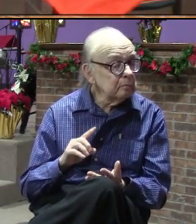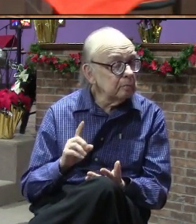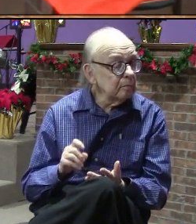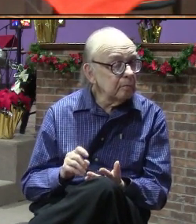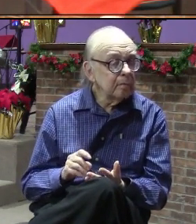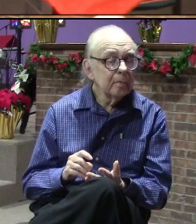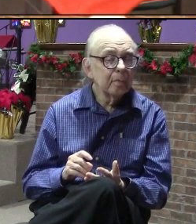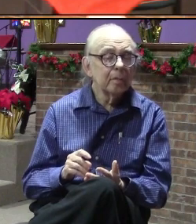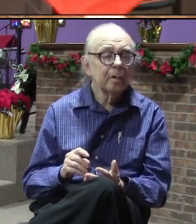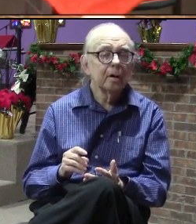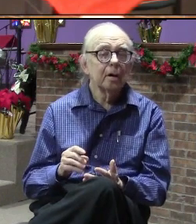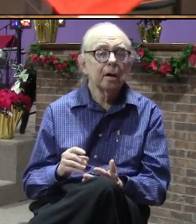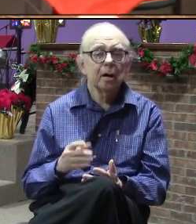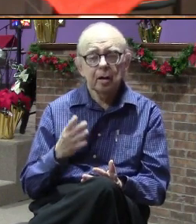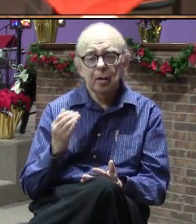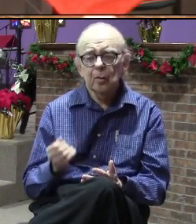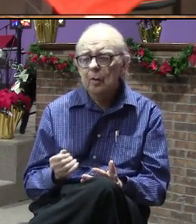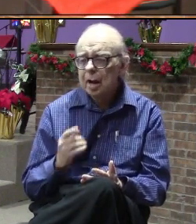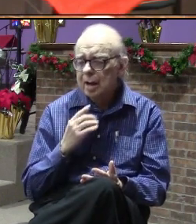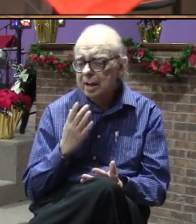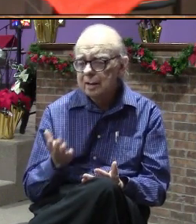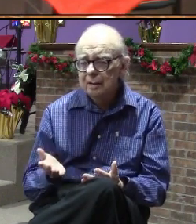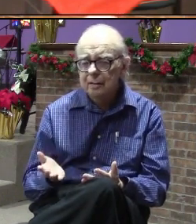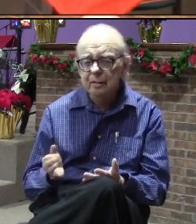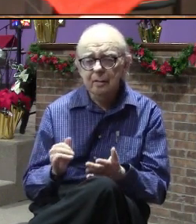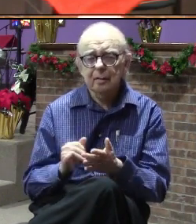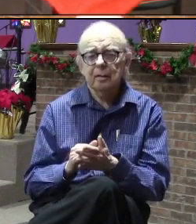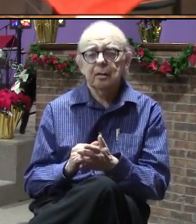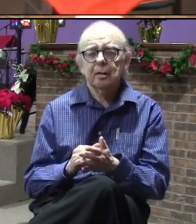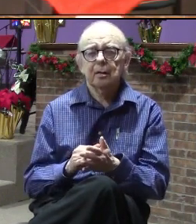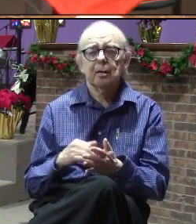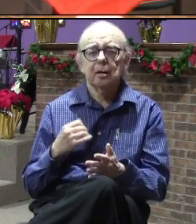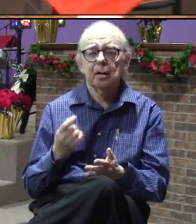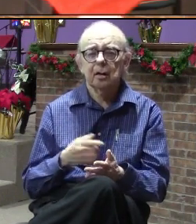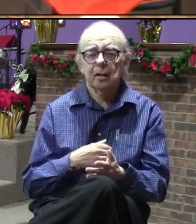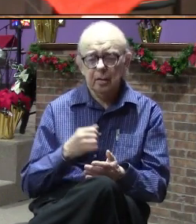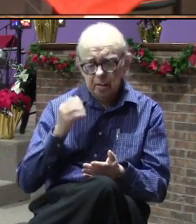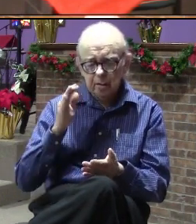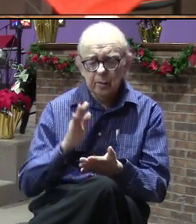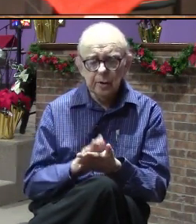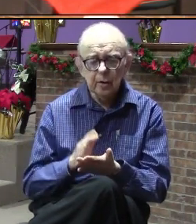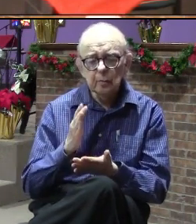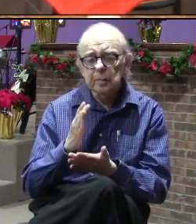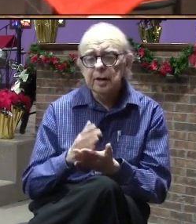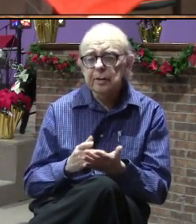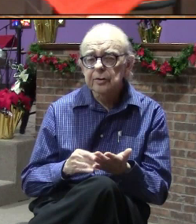Okay, then why is it that we don't believe some of them?